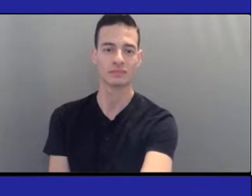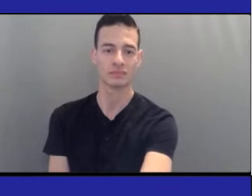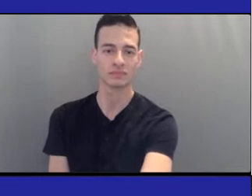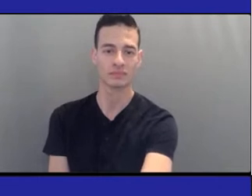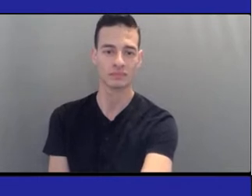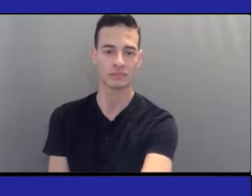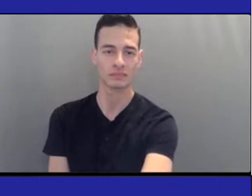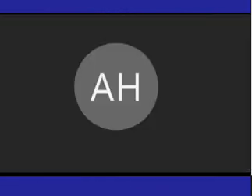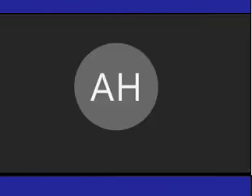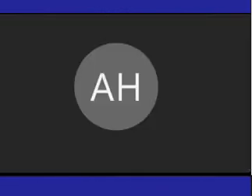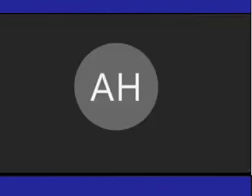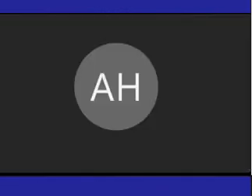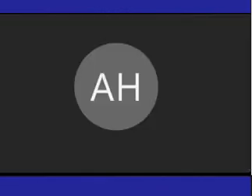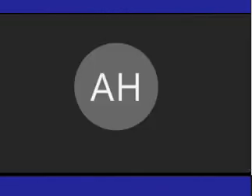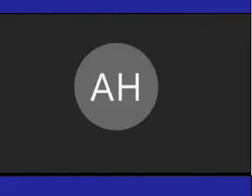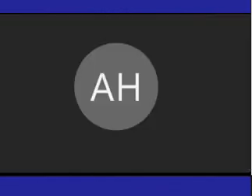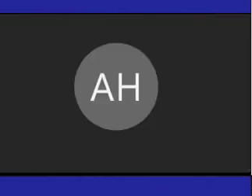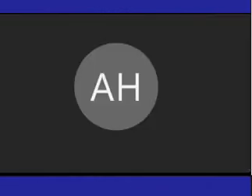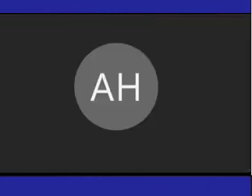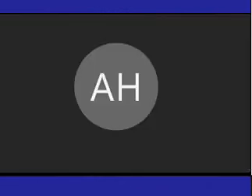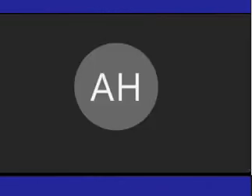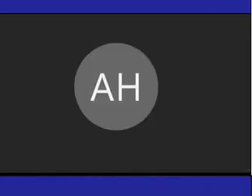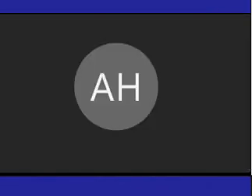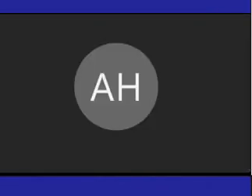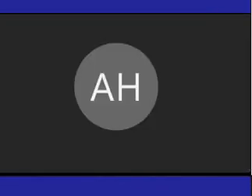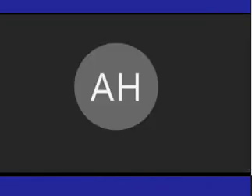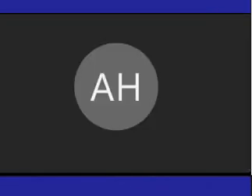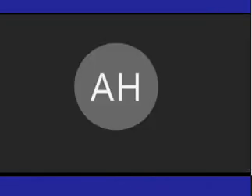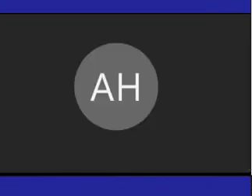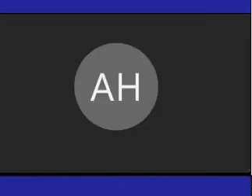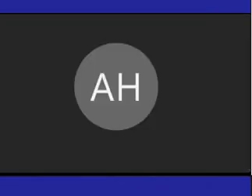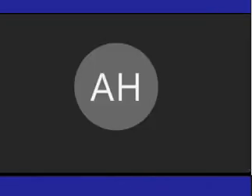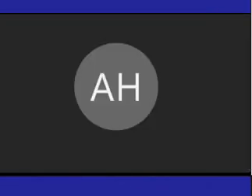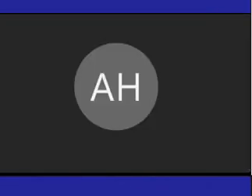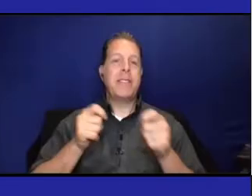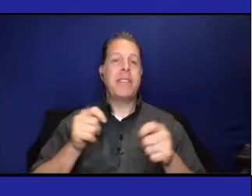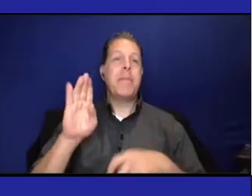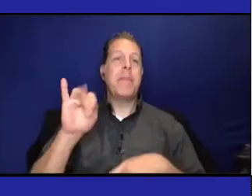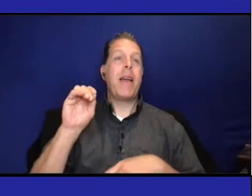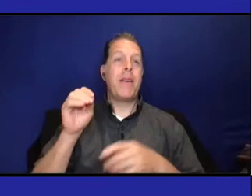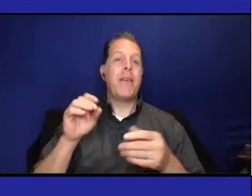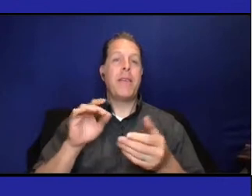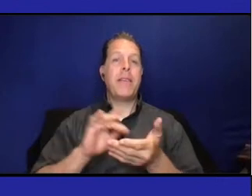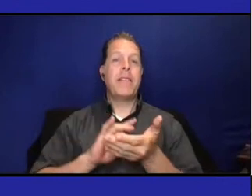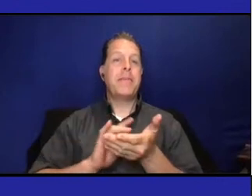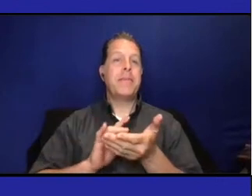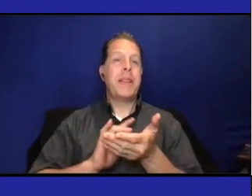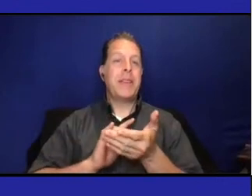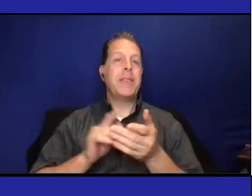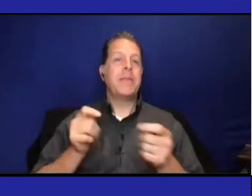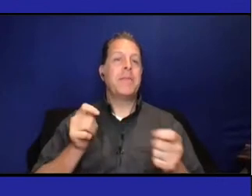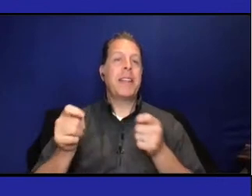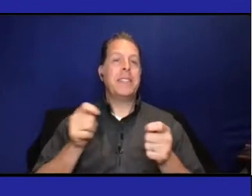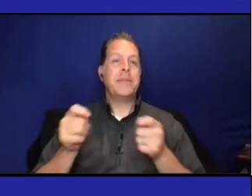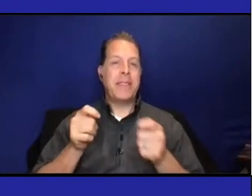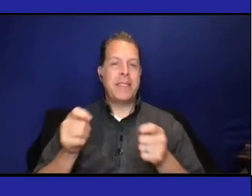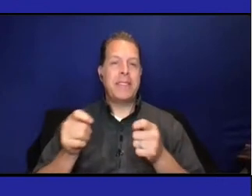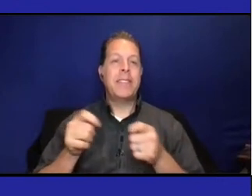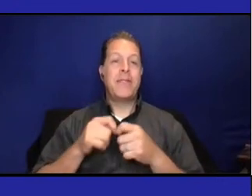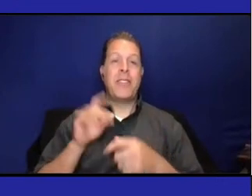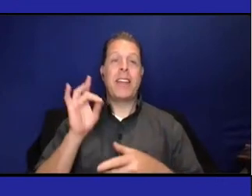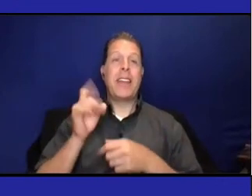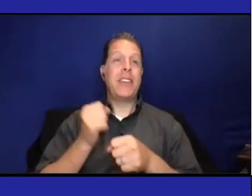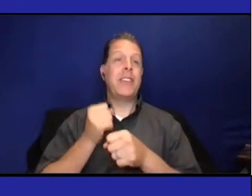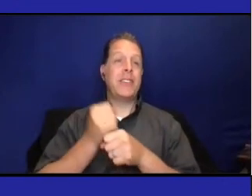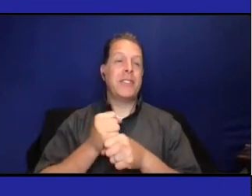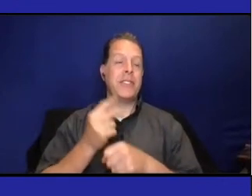with Crothall Facilities Management for biomedical program management for an initial term of 8 years with 2 one-year